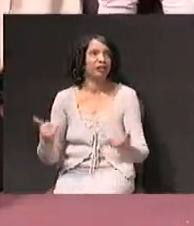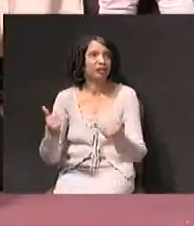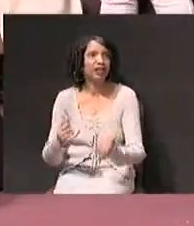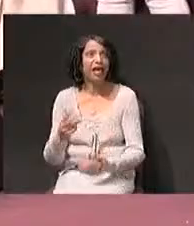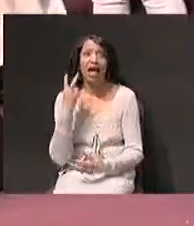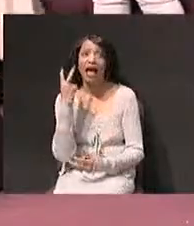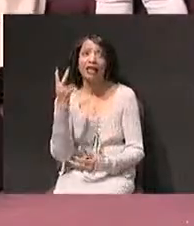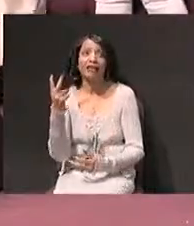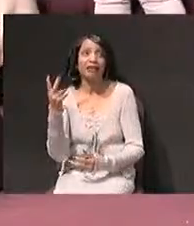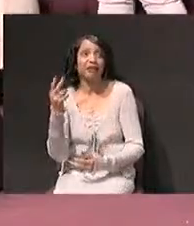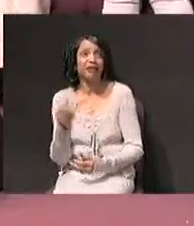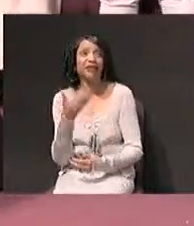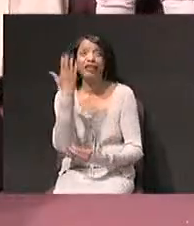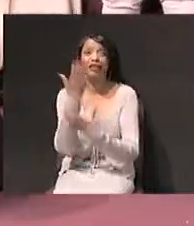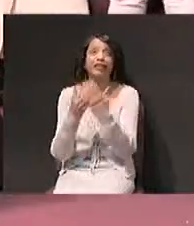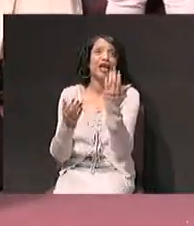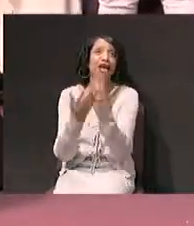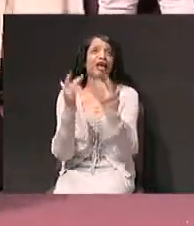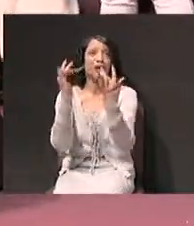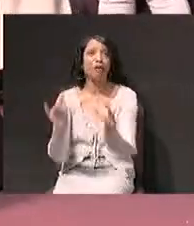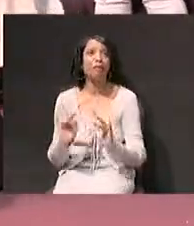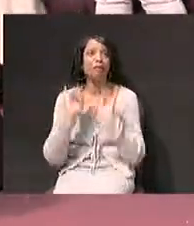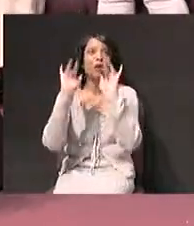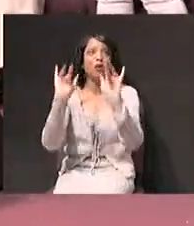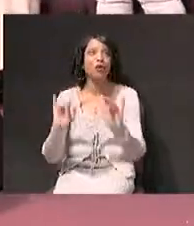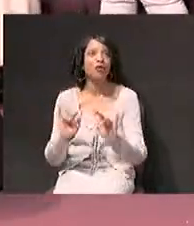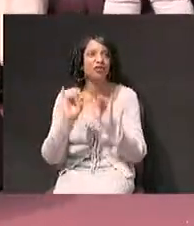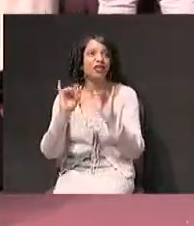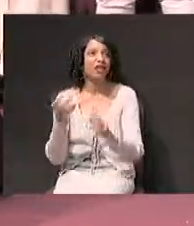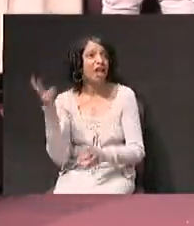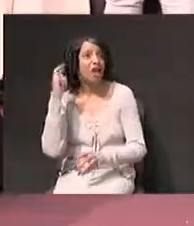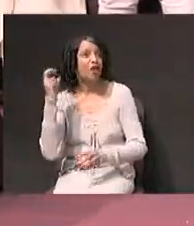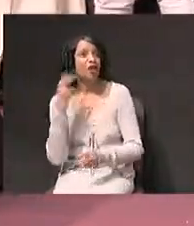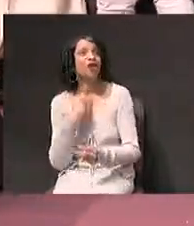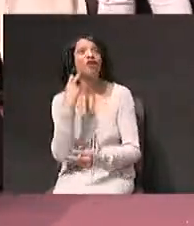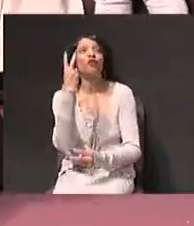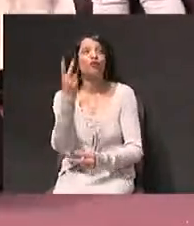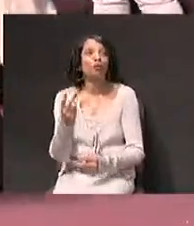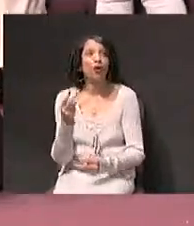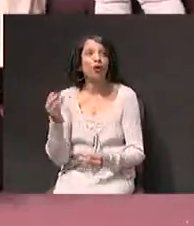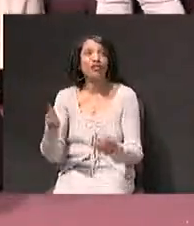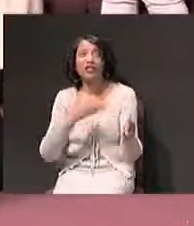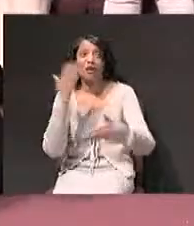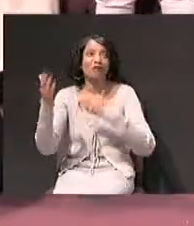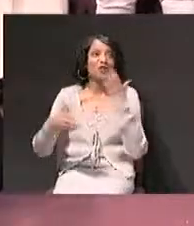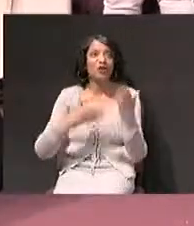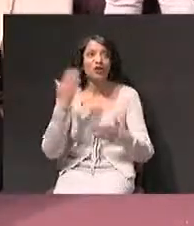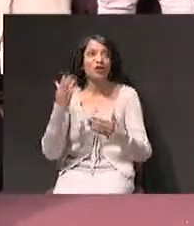You ask me how I know he lives.